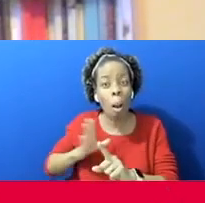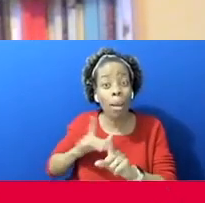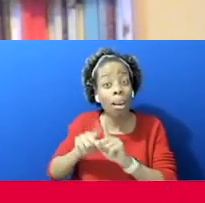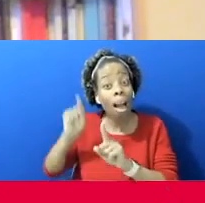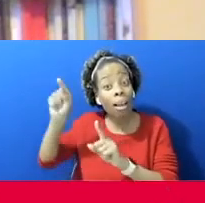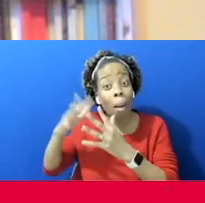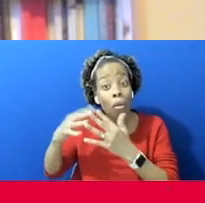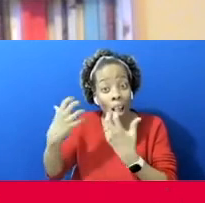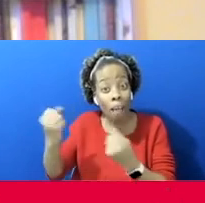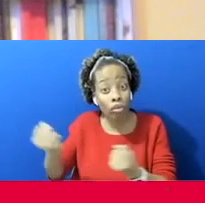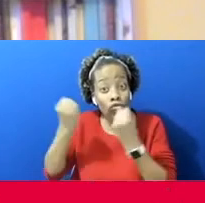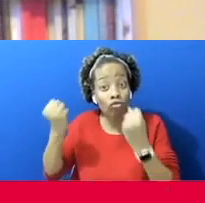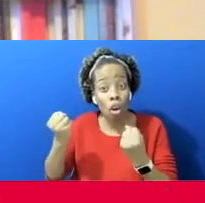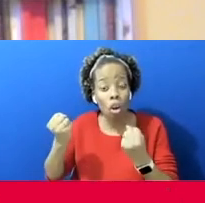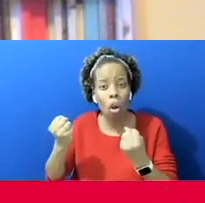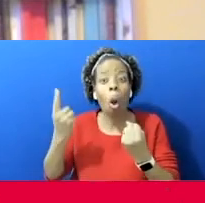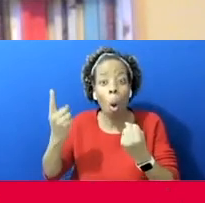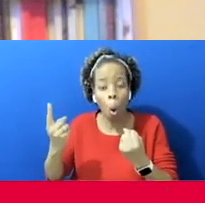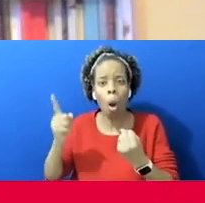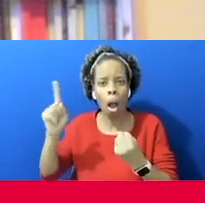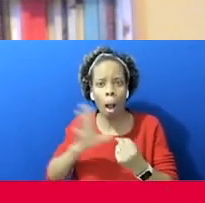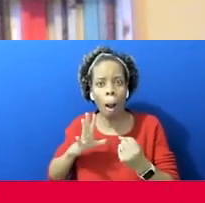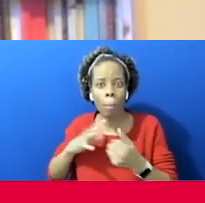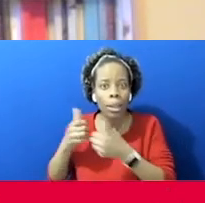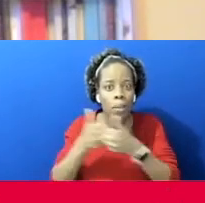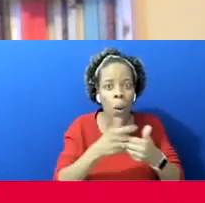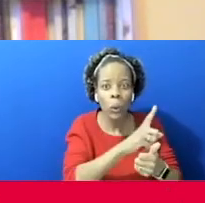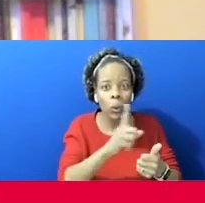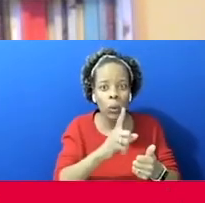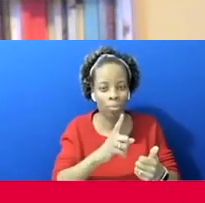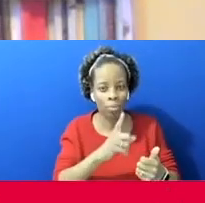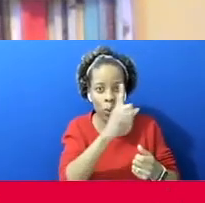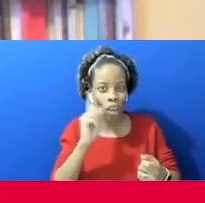huge expenditure from the army to universities? And finally,